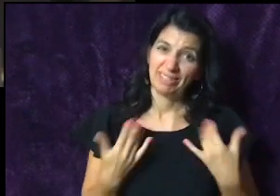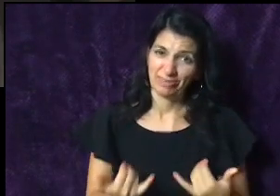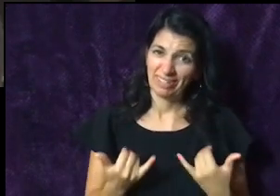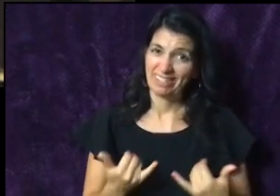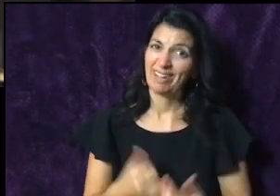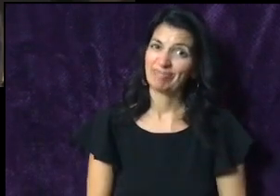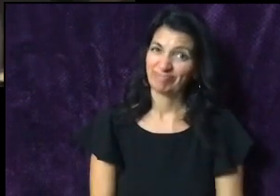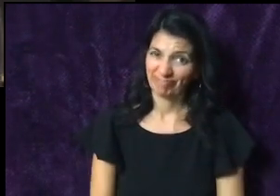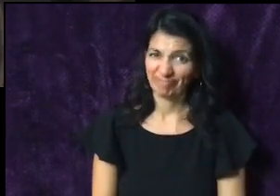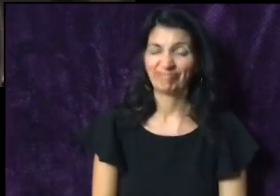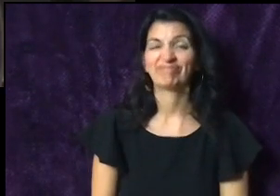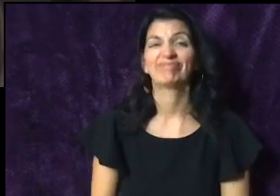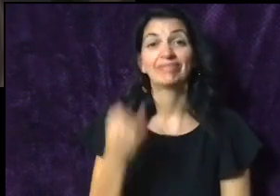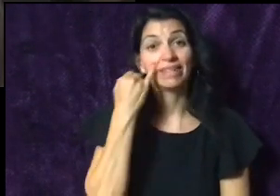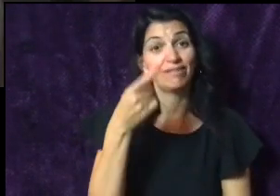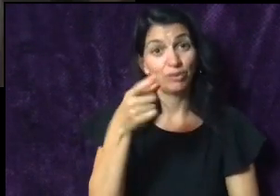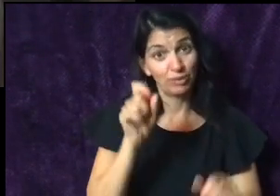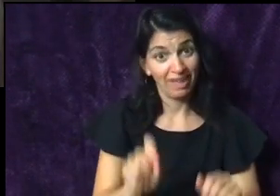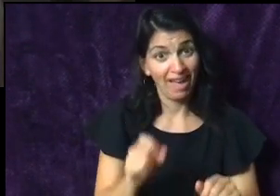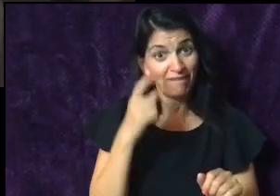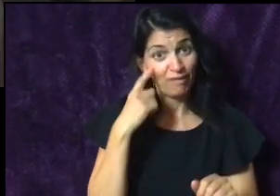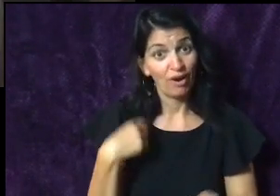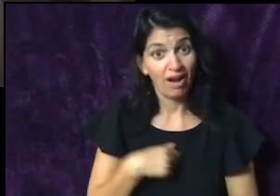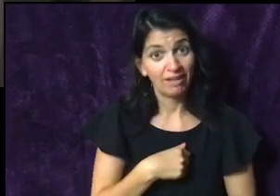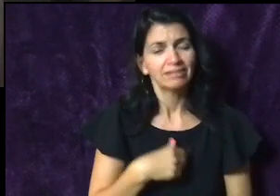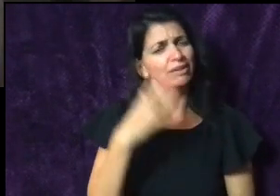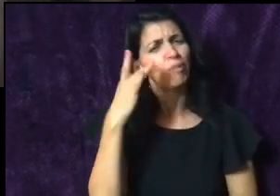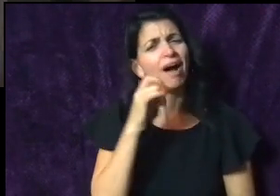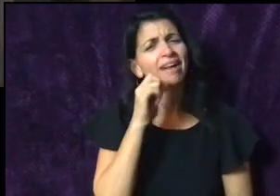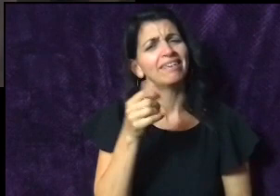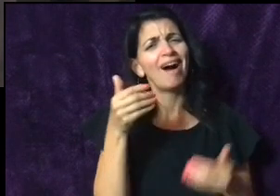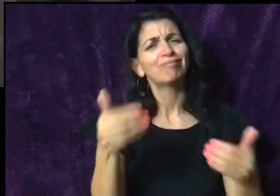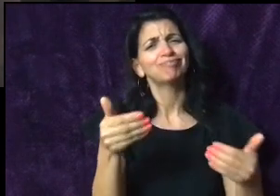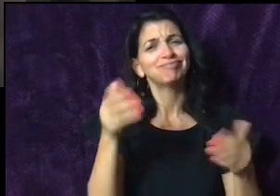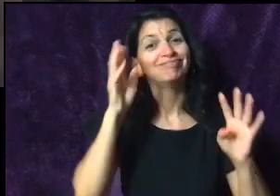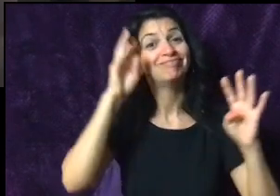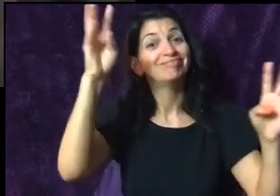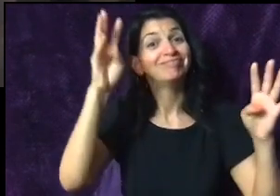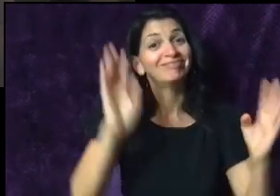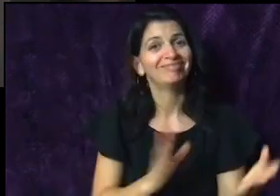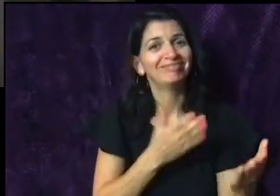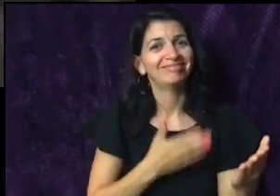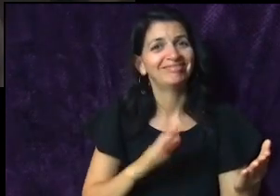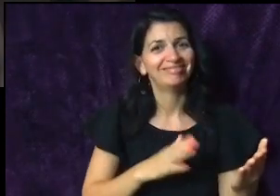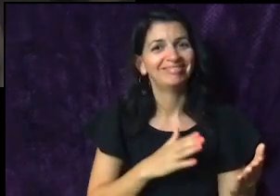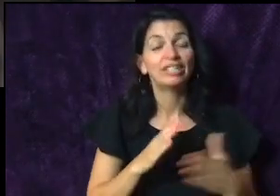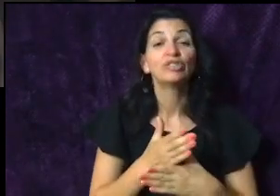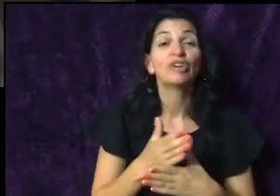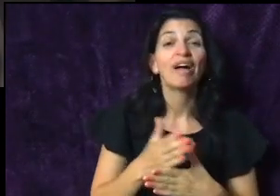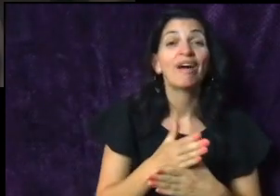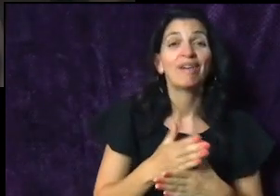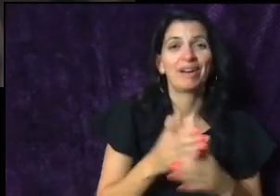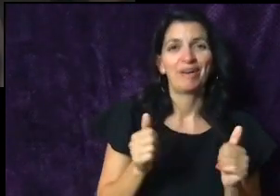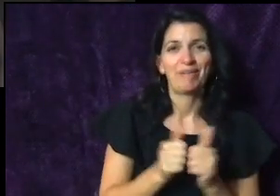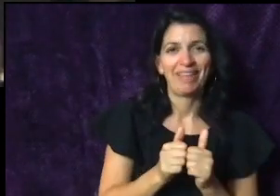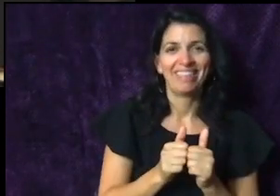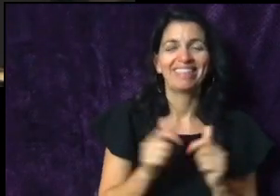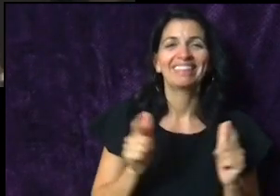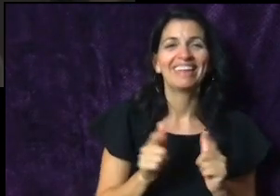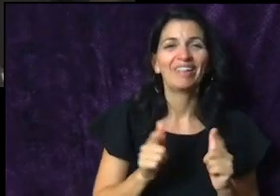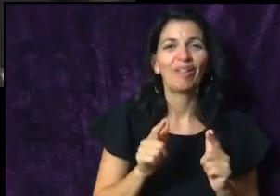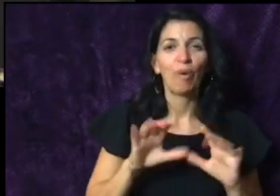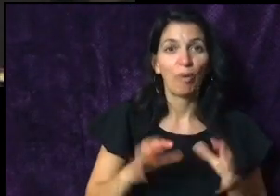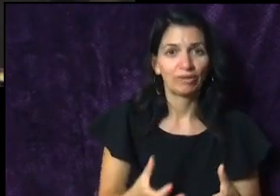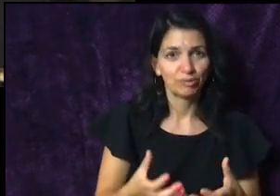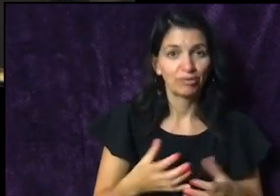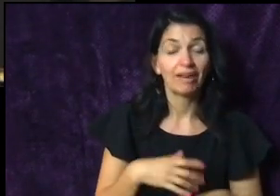happiness as possible right now. So if you can do that for us, why don't you go ahead and make a melody and share it with Little Orchestra, and